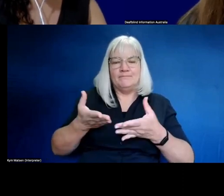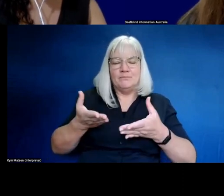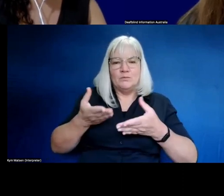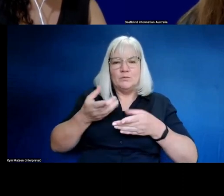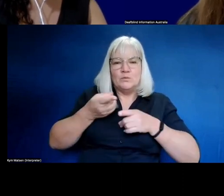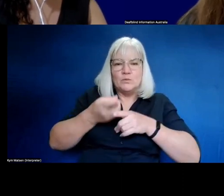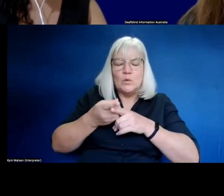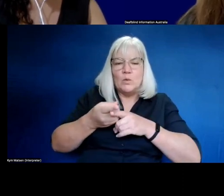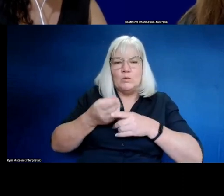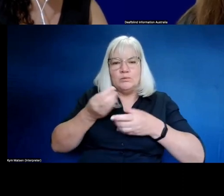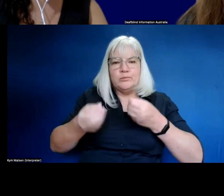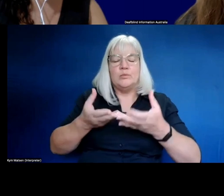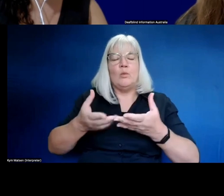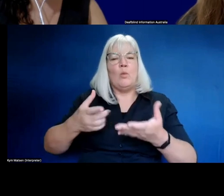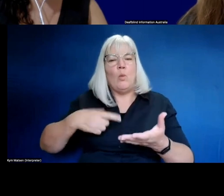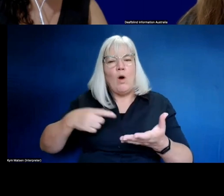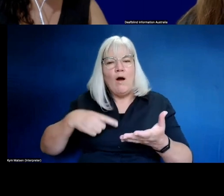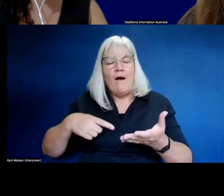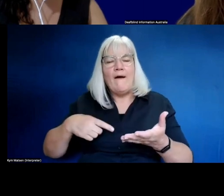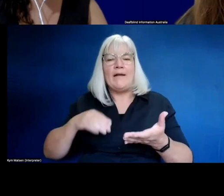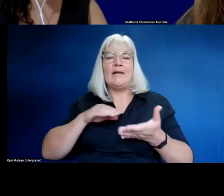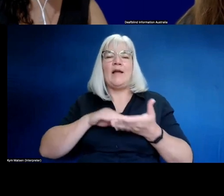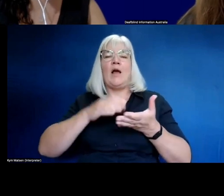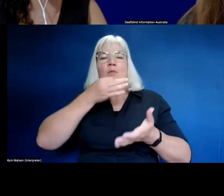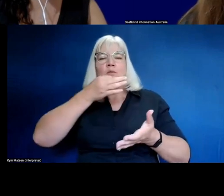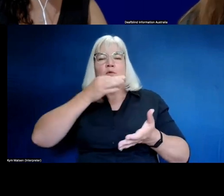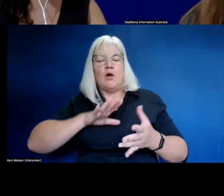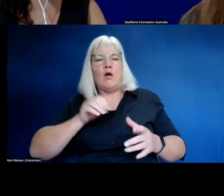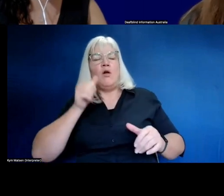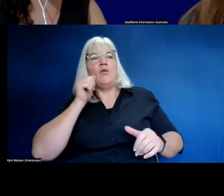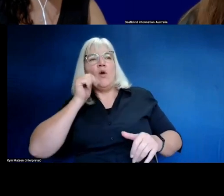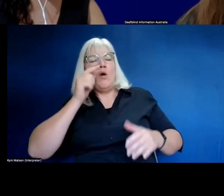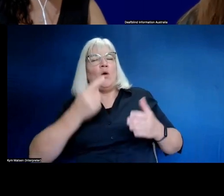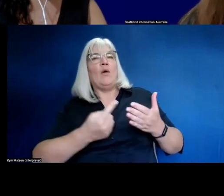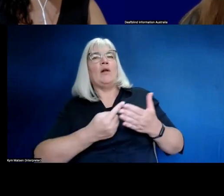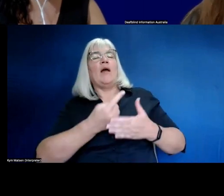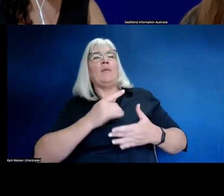we're giving the cue to help the child orientate and feel safe and know what's happening.